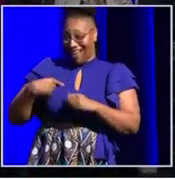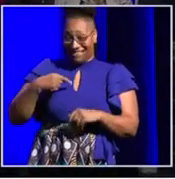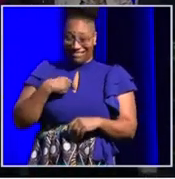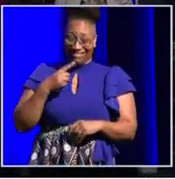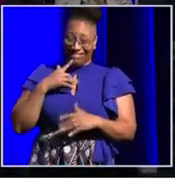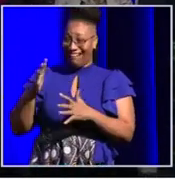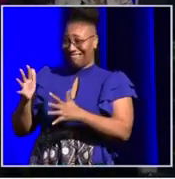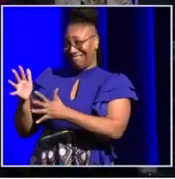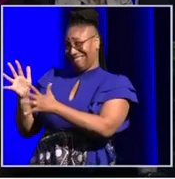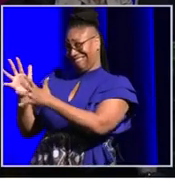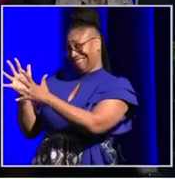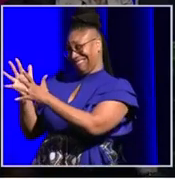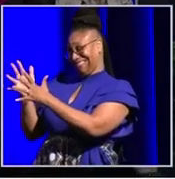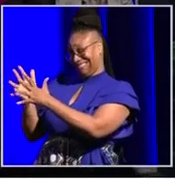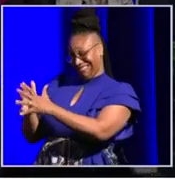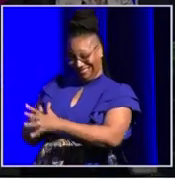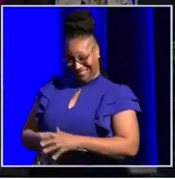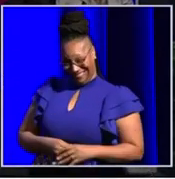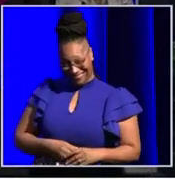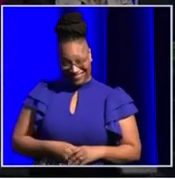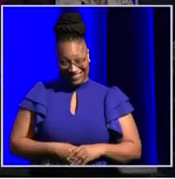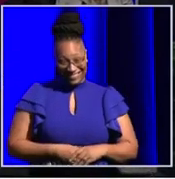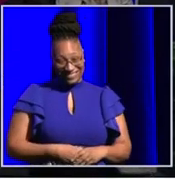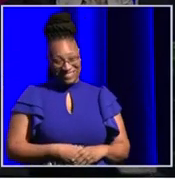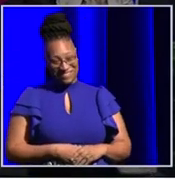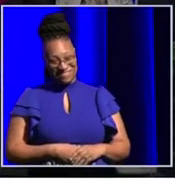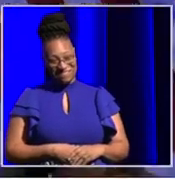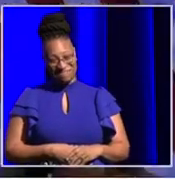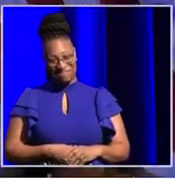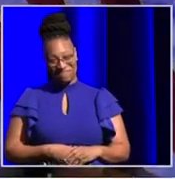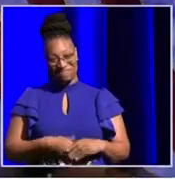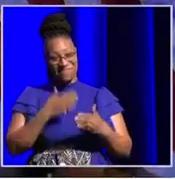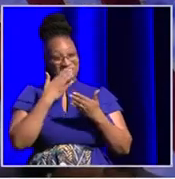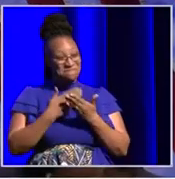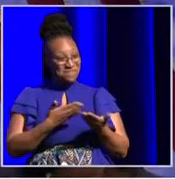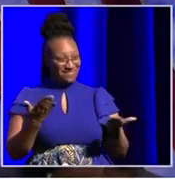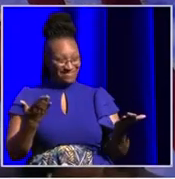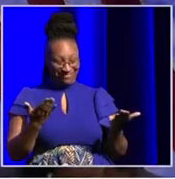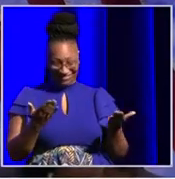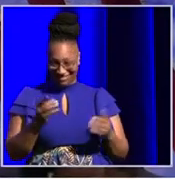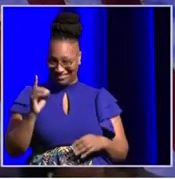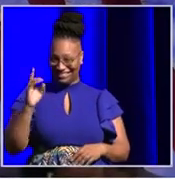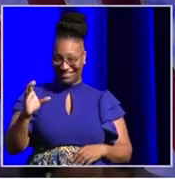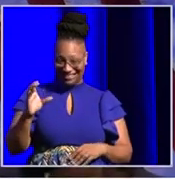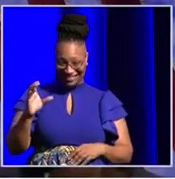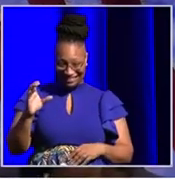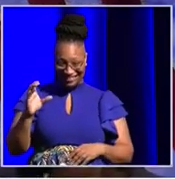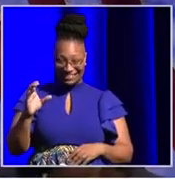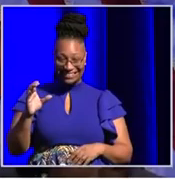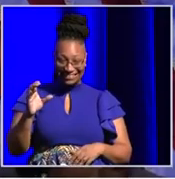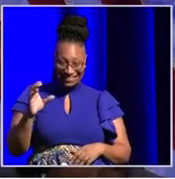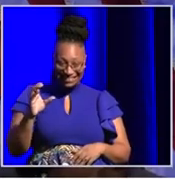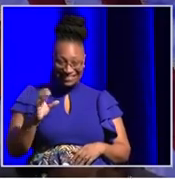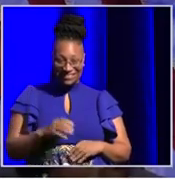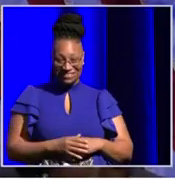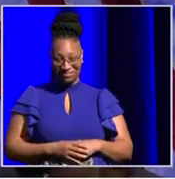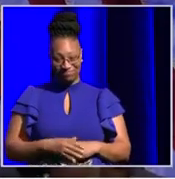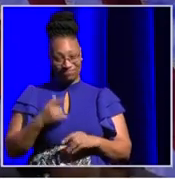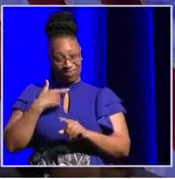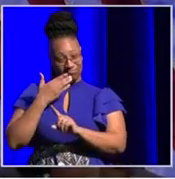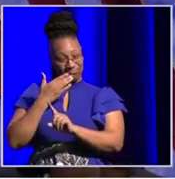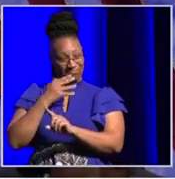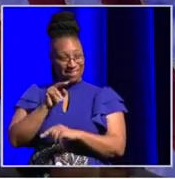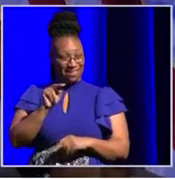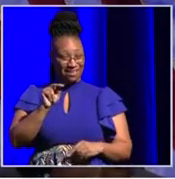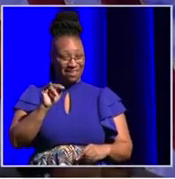Thank you all very much, and good morning, D.C. First, let me thank my dear friend, the Honorable Nicole Hopkins, for administering my oath of office.